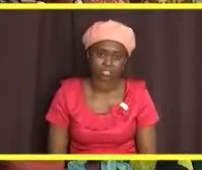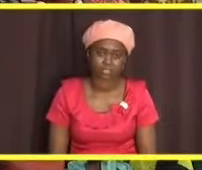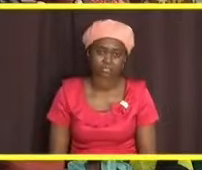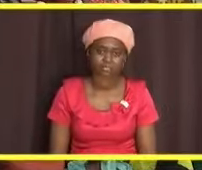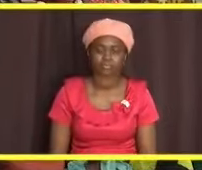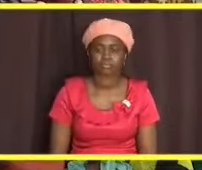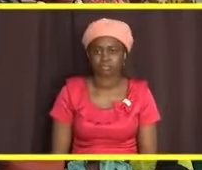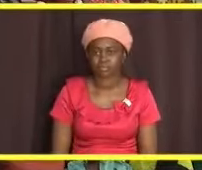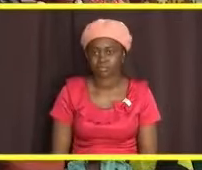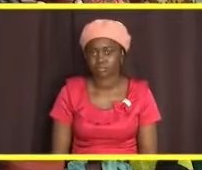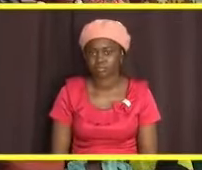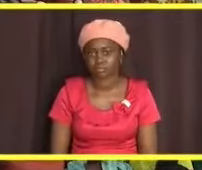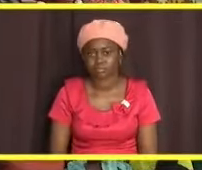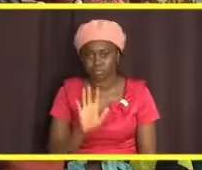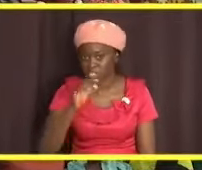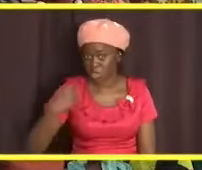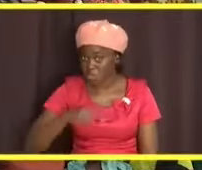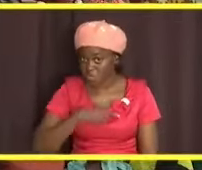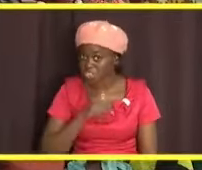We're not talking theory.